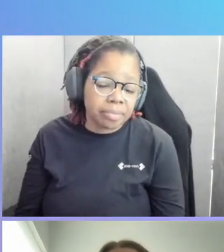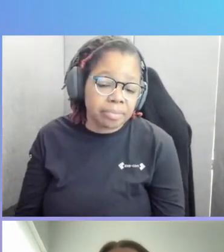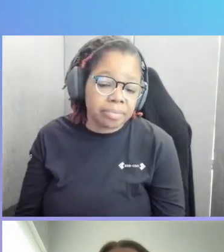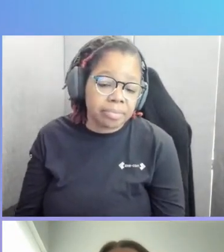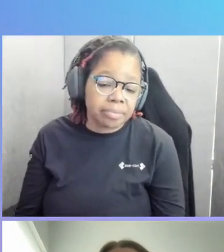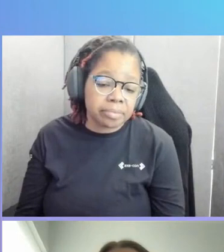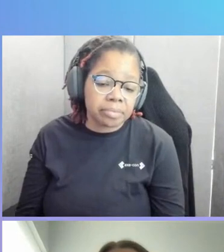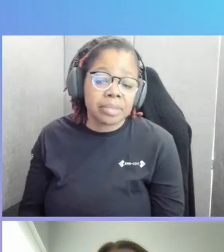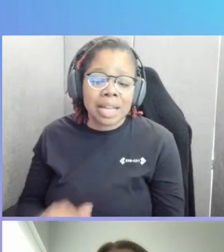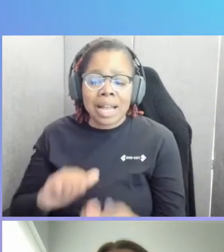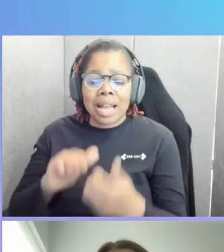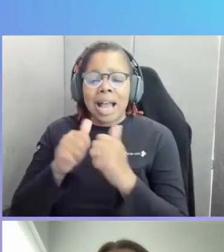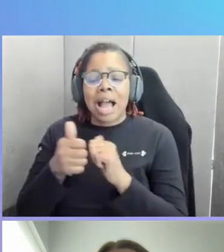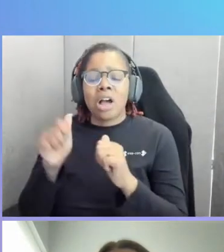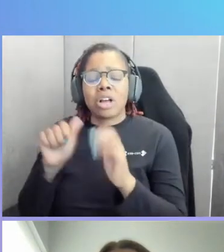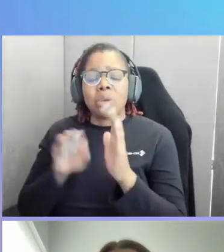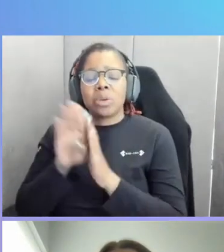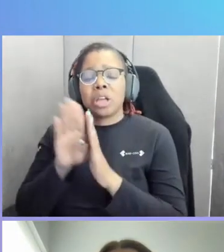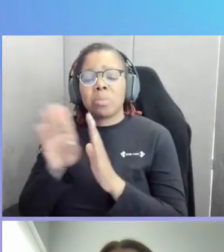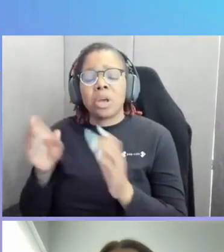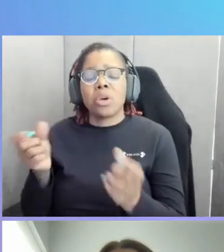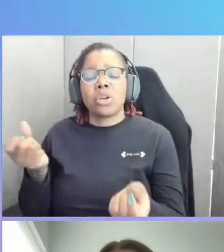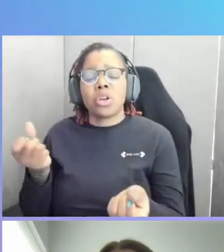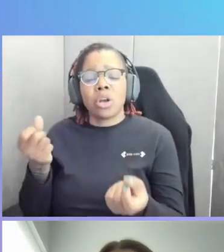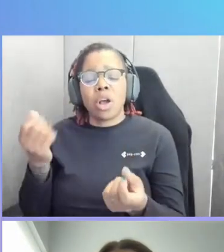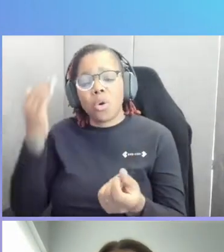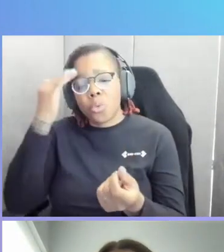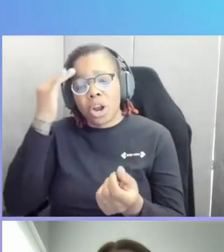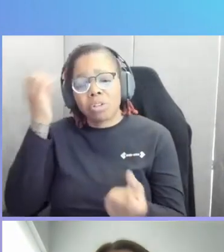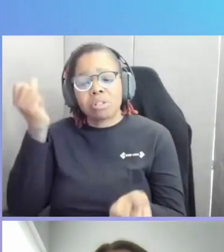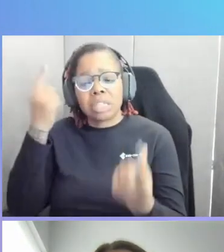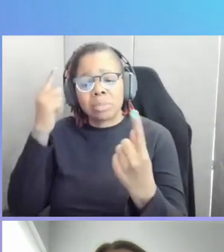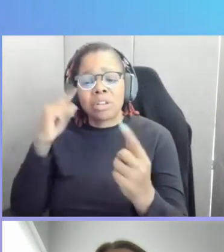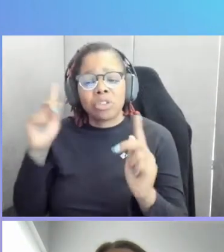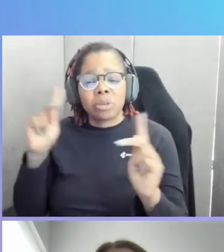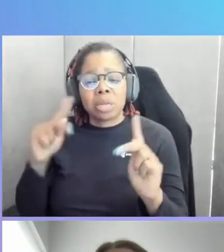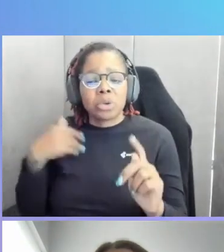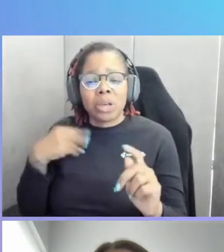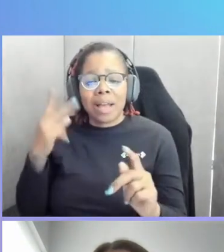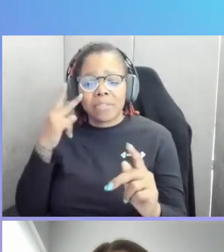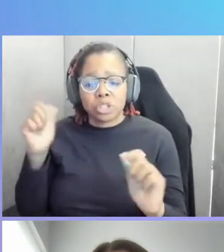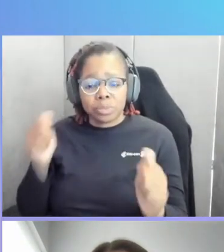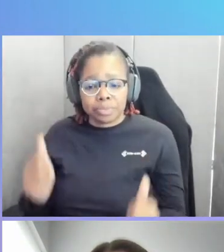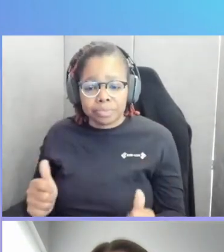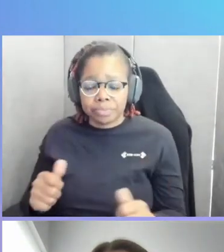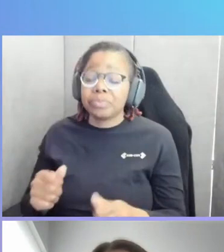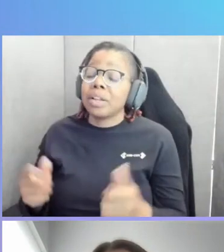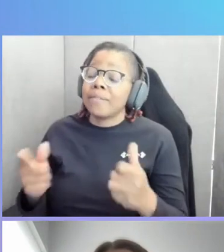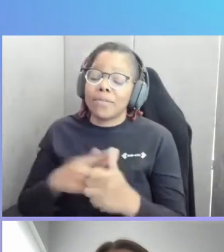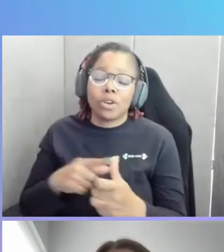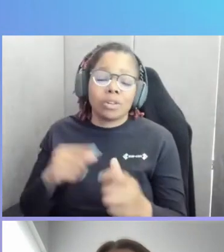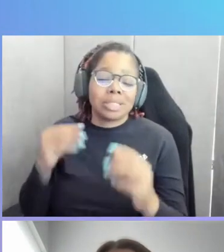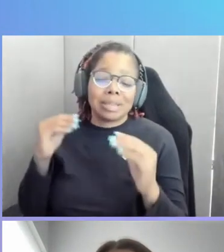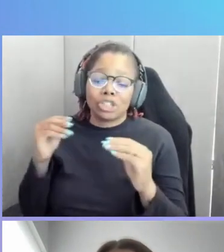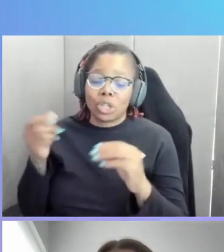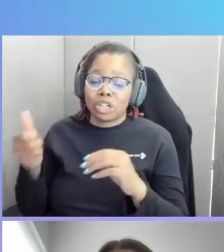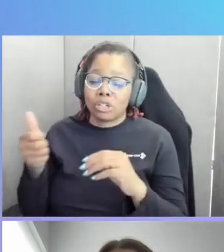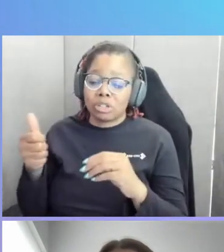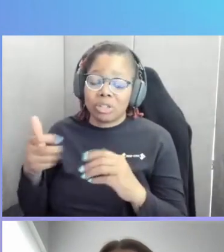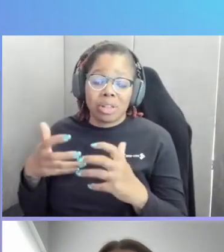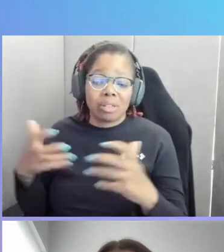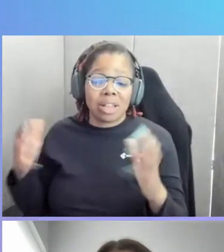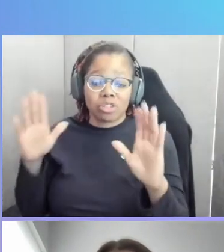So how can we build awareness and empathy for those who have a visual impairment? First, educate yourself. There are a lot of